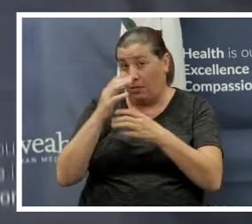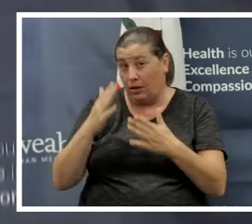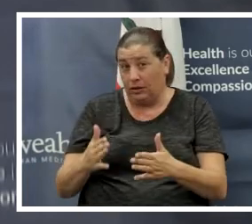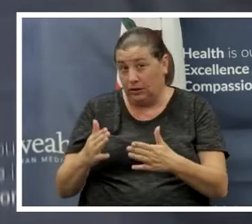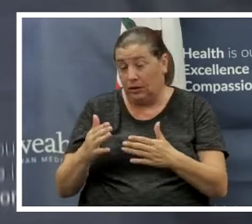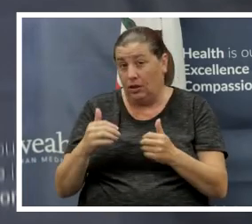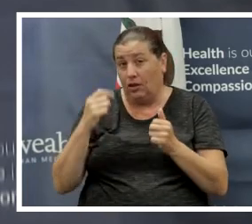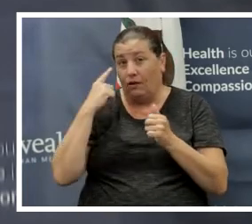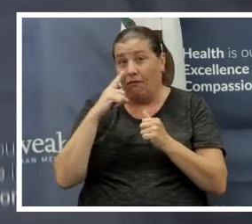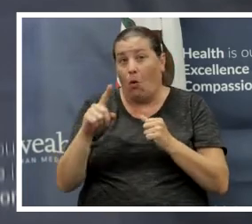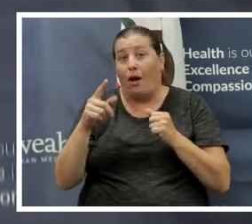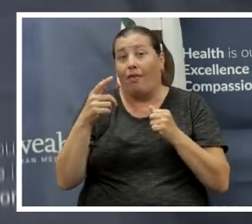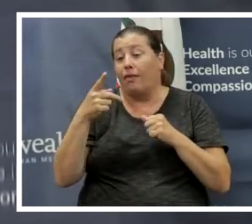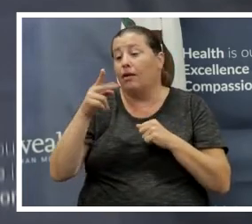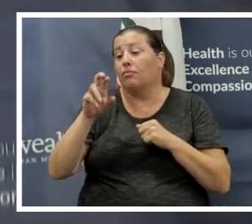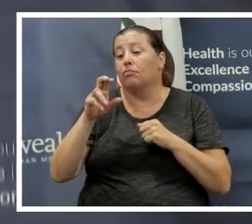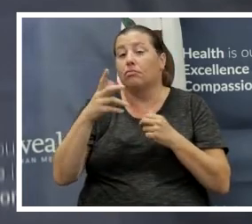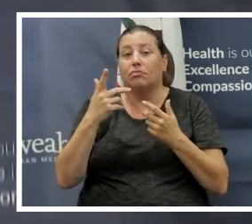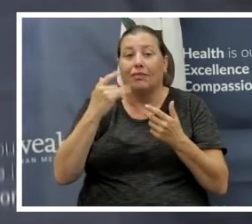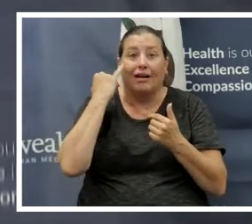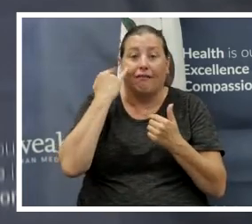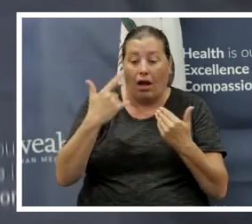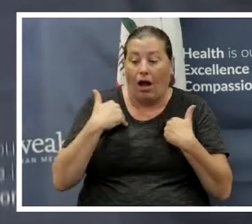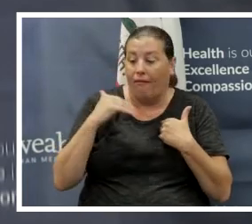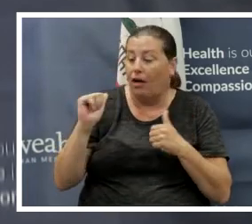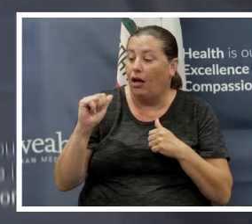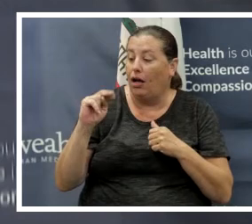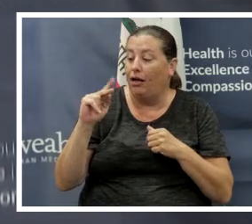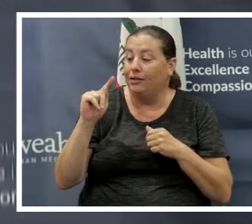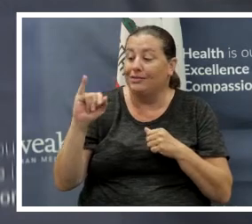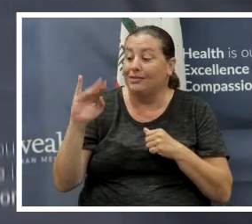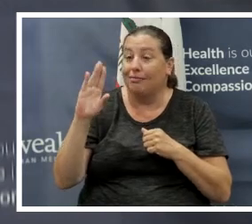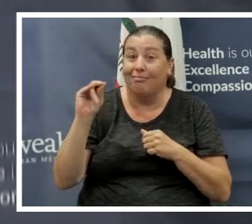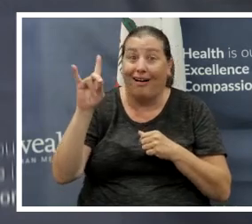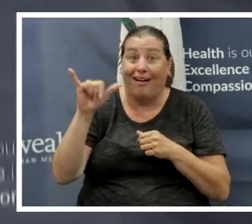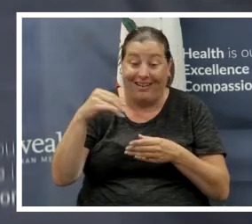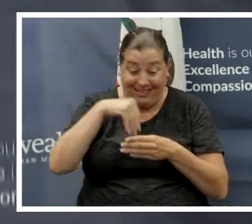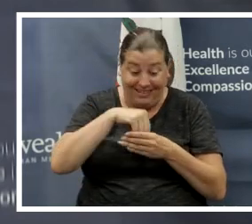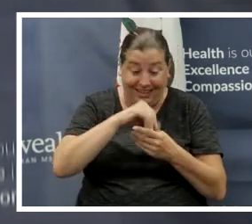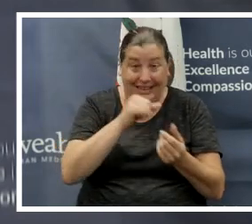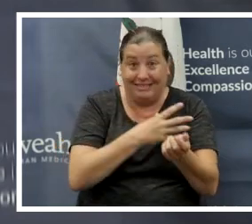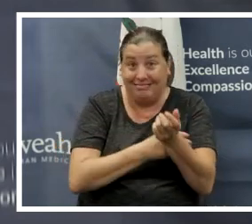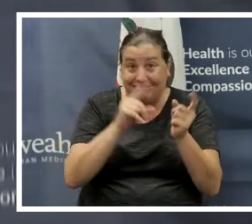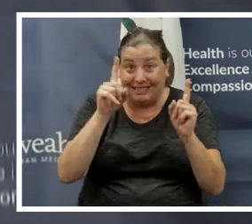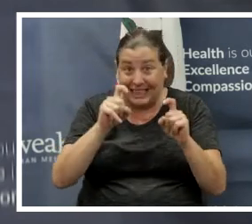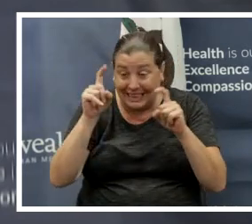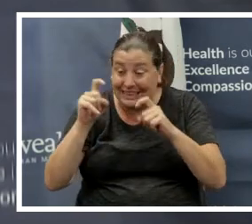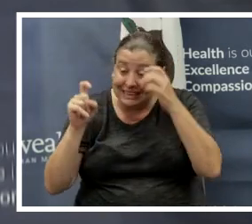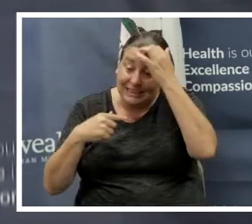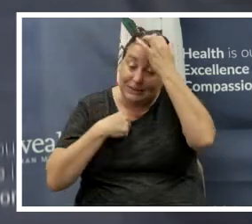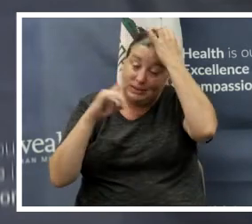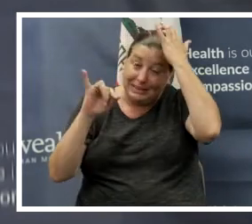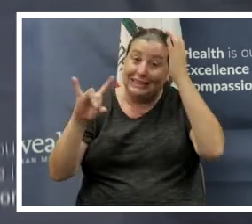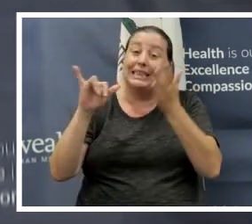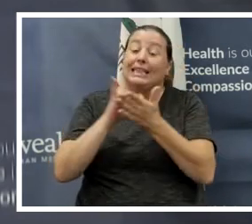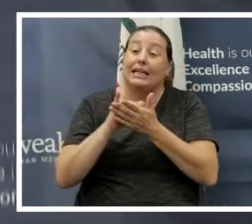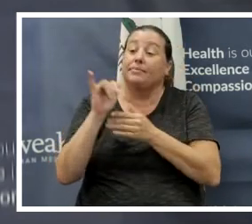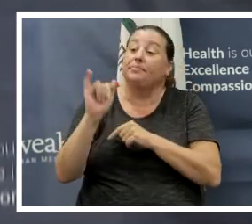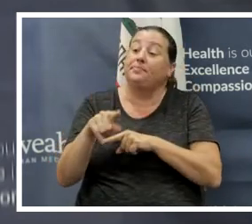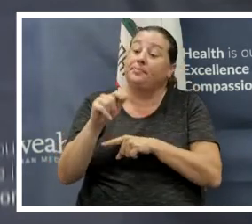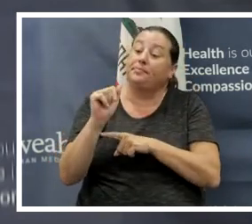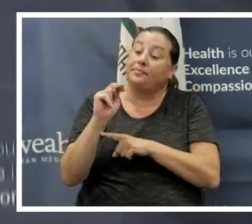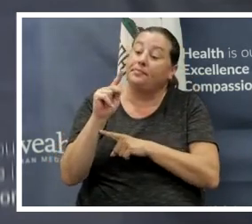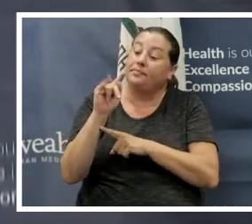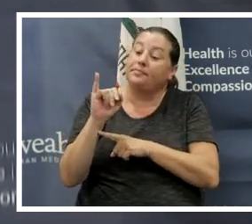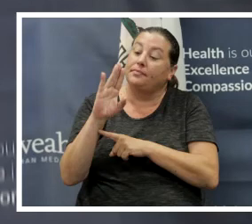the antibody. We did that a number of months ago when that testing first came available, and that antibody